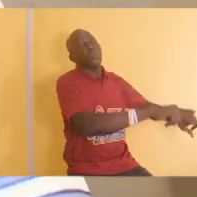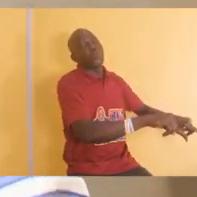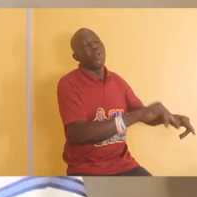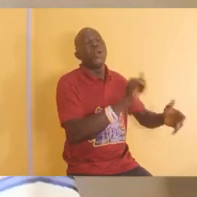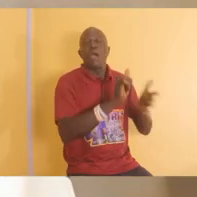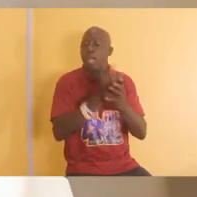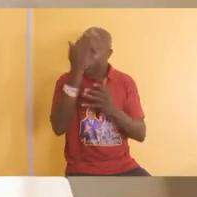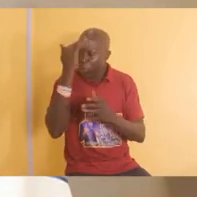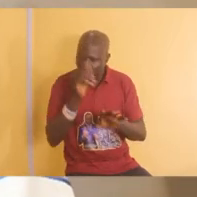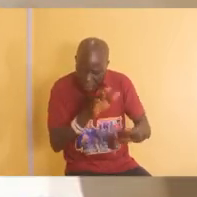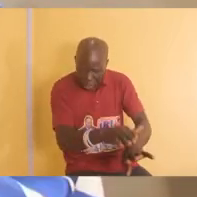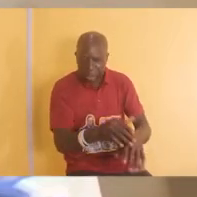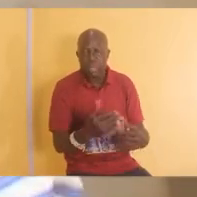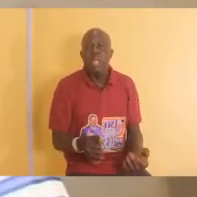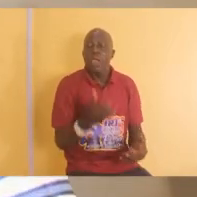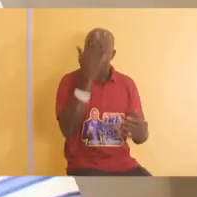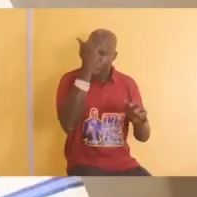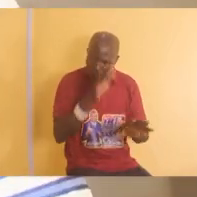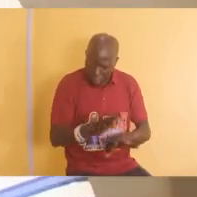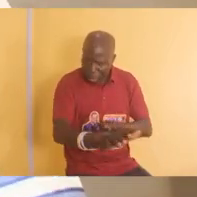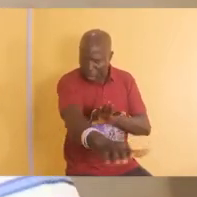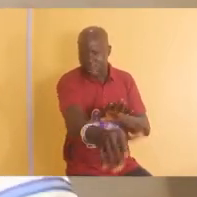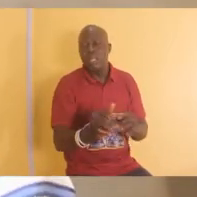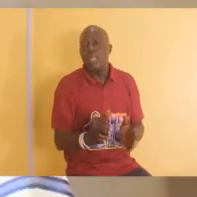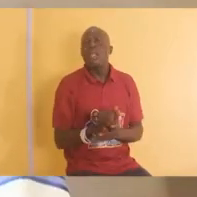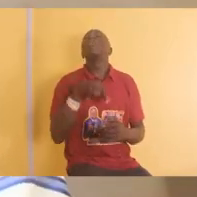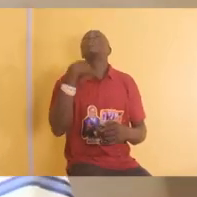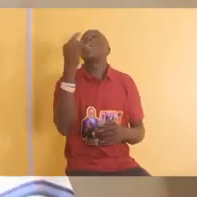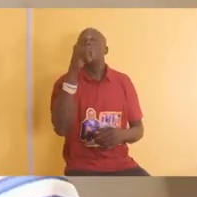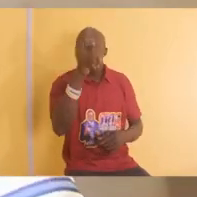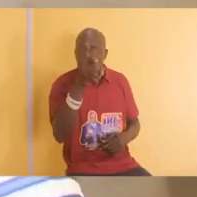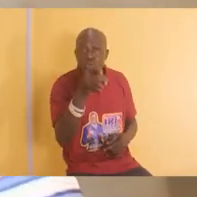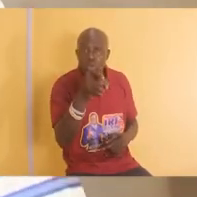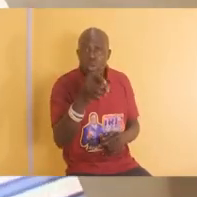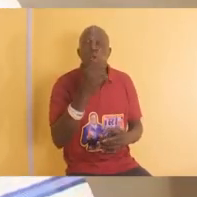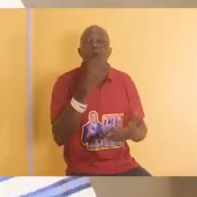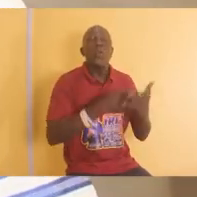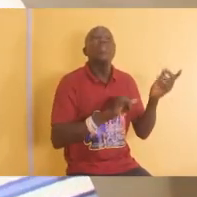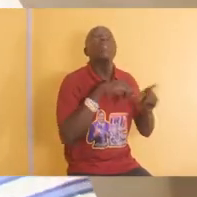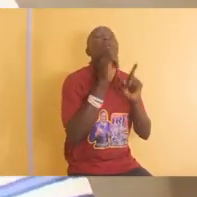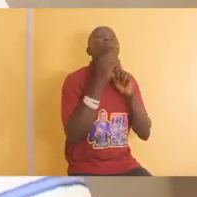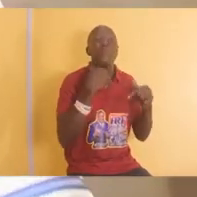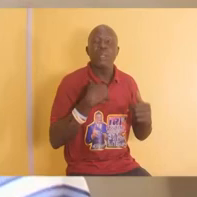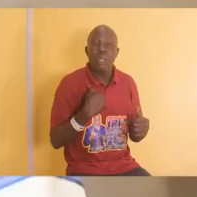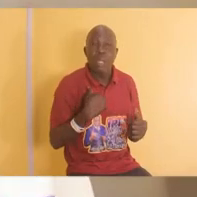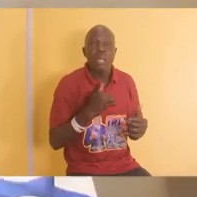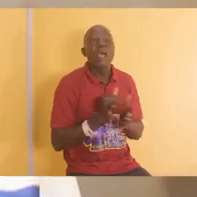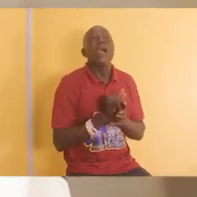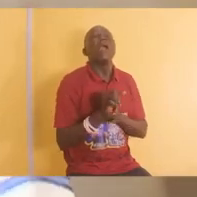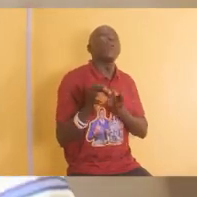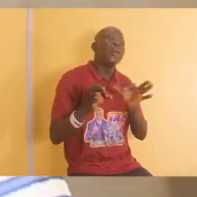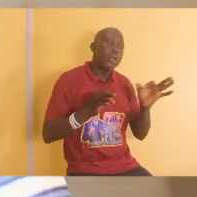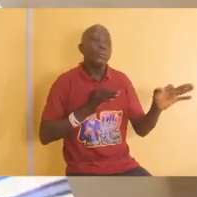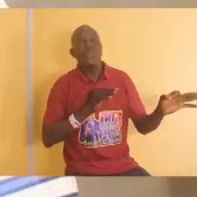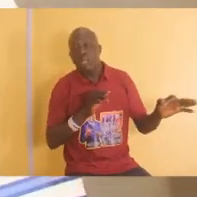why. Claude Oba le, why are you frustrated? Why do you prostrate? Someone is off on it. Are they so good? He said, what are they telling